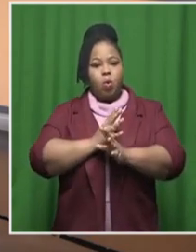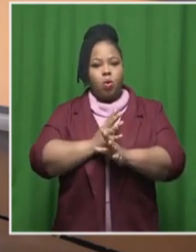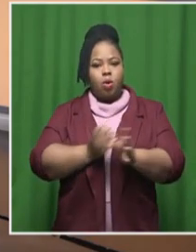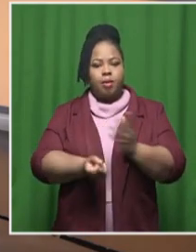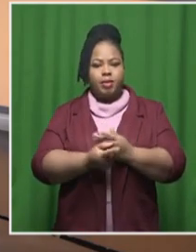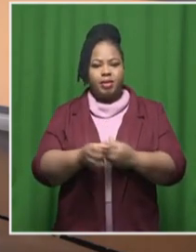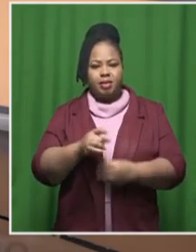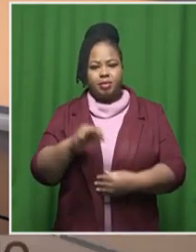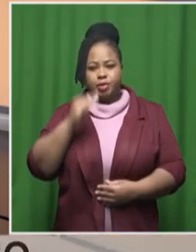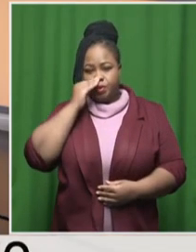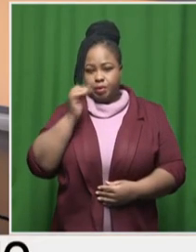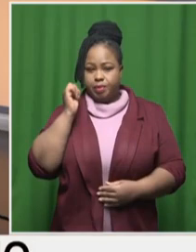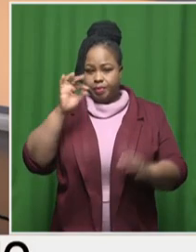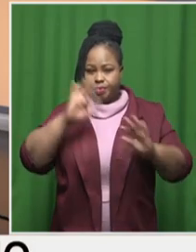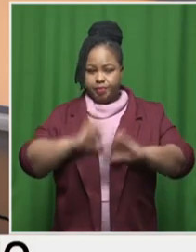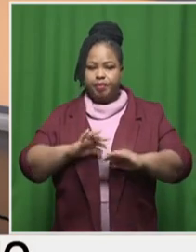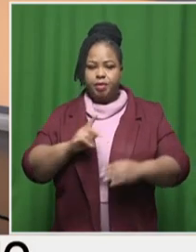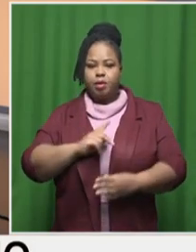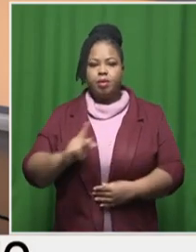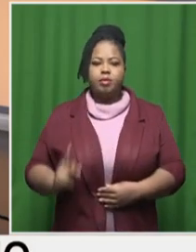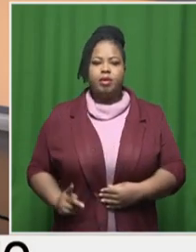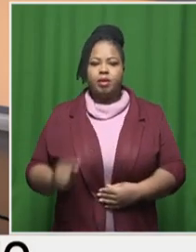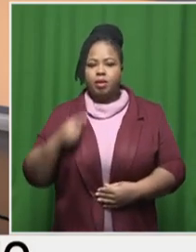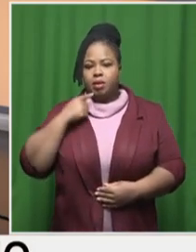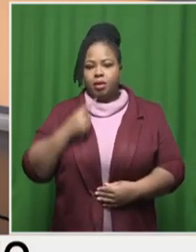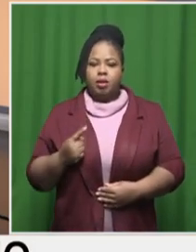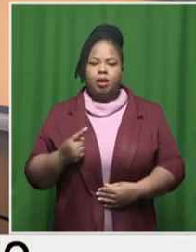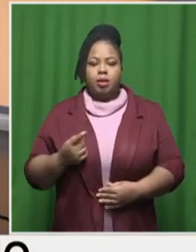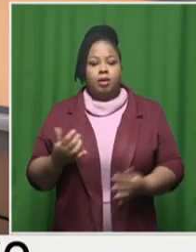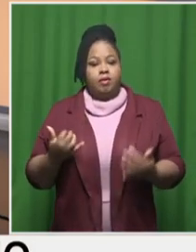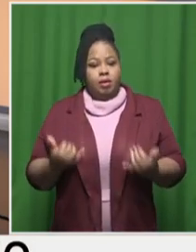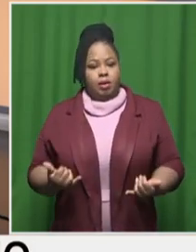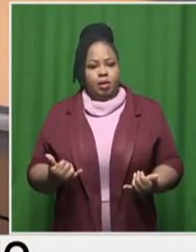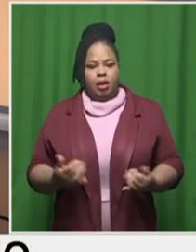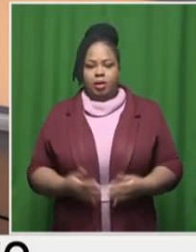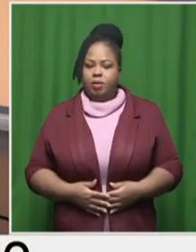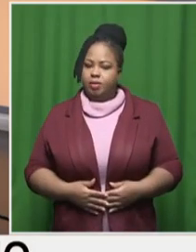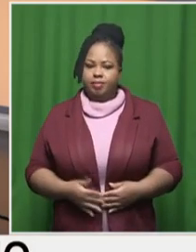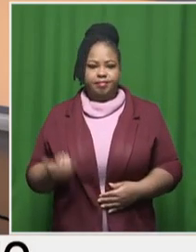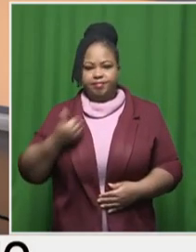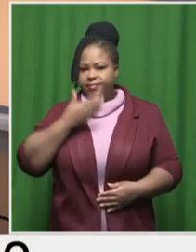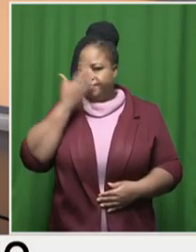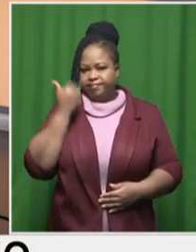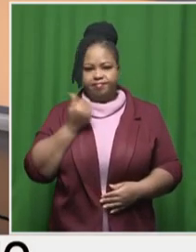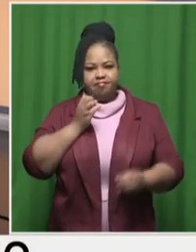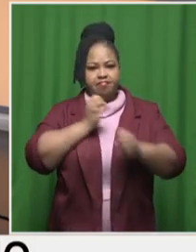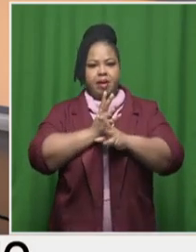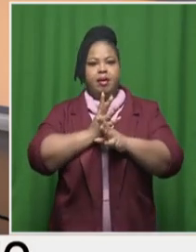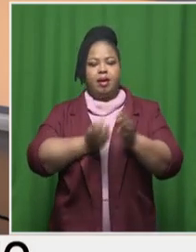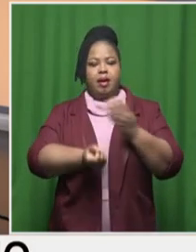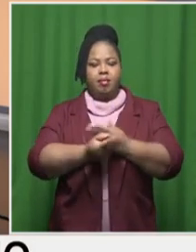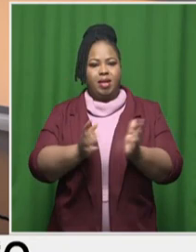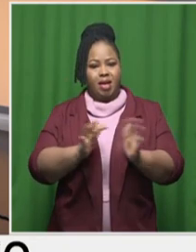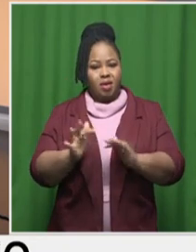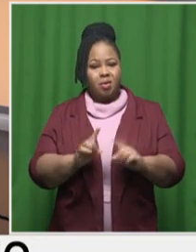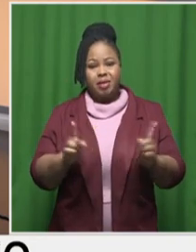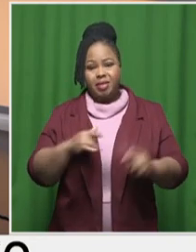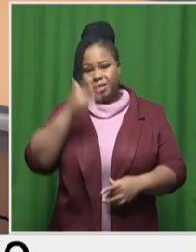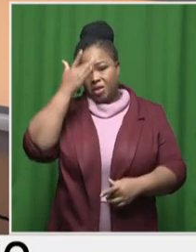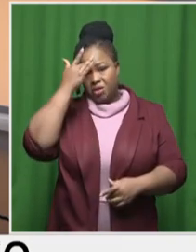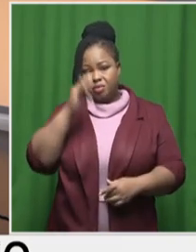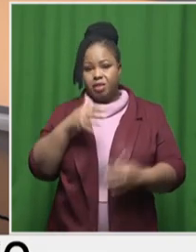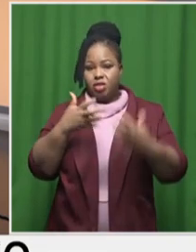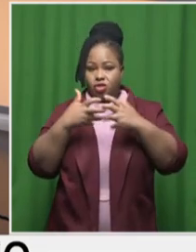SABC News last night, the Premier said at this stage they have no clue what caused the blast, but experts and